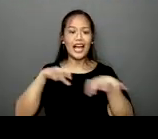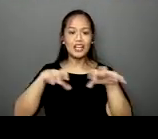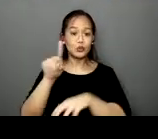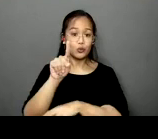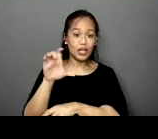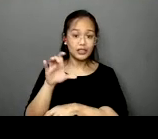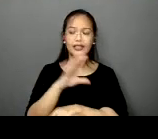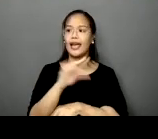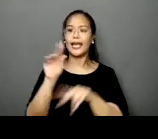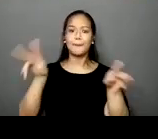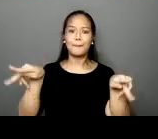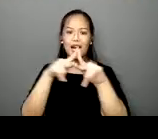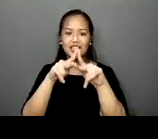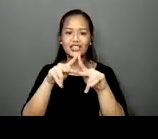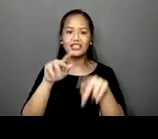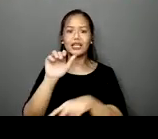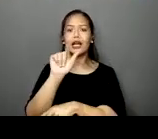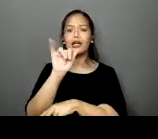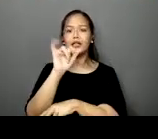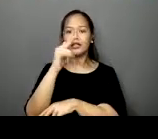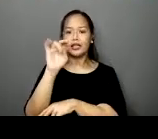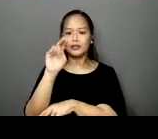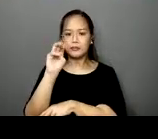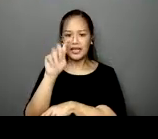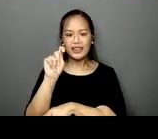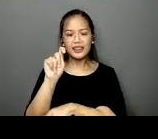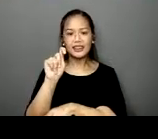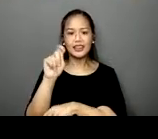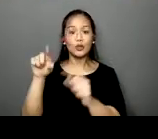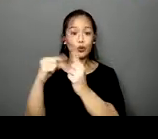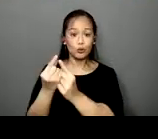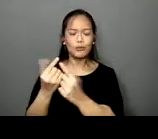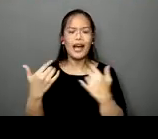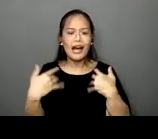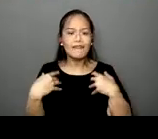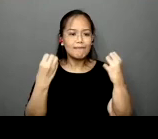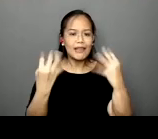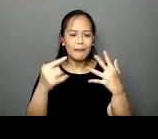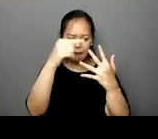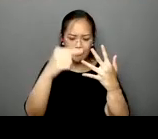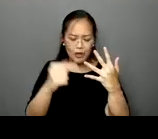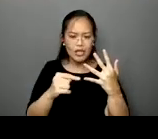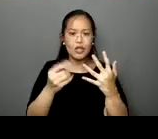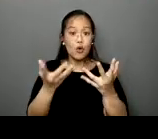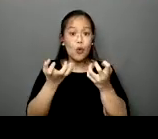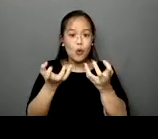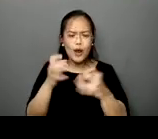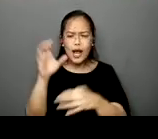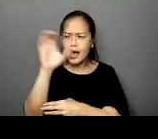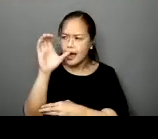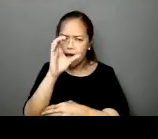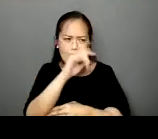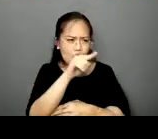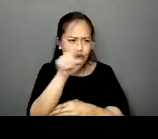Aligned Investment Initiative are all examples of investor networks that are looking to support businesses, looking to support services